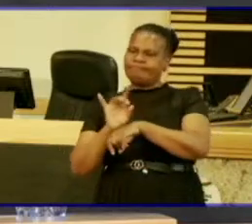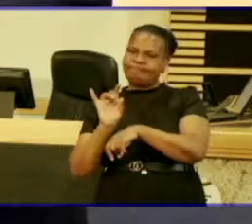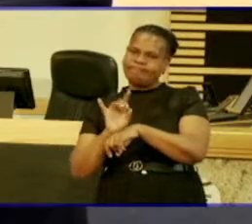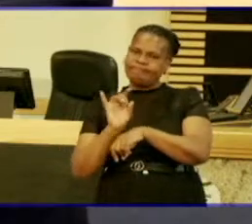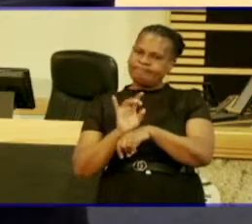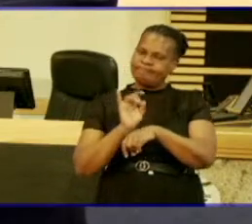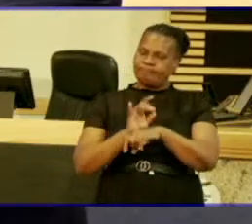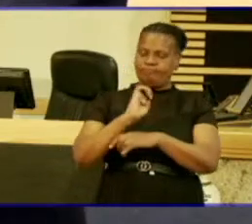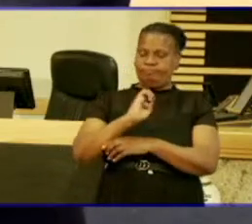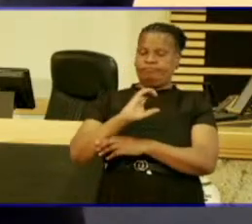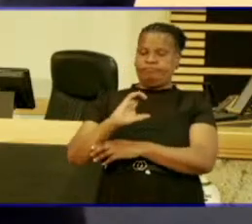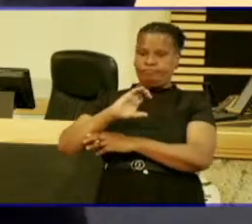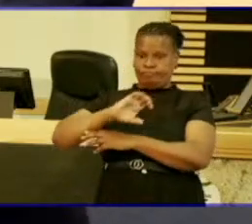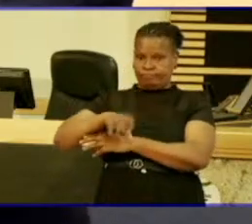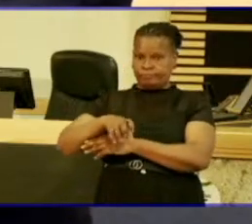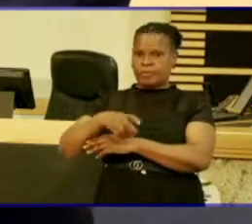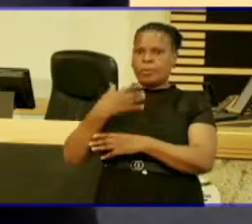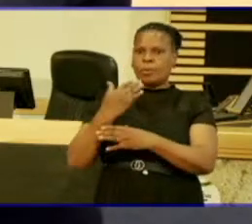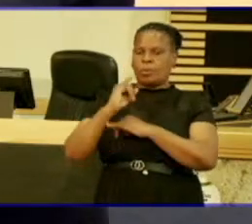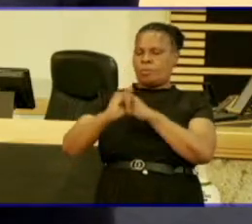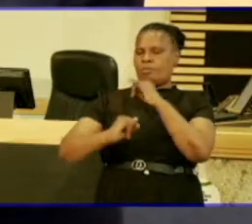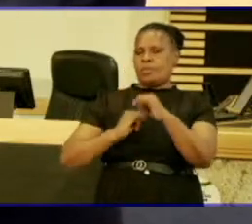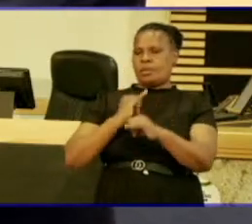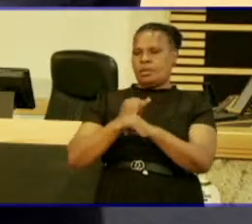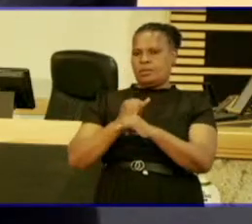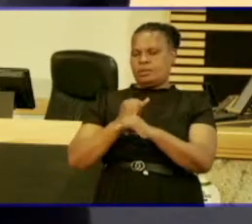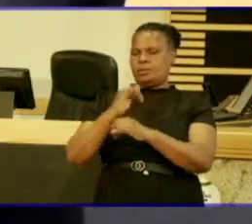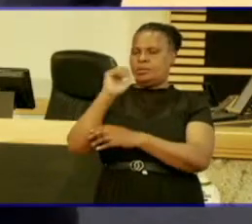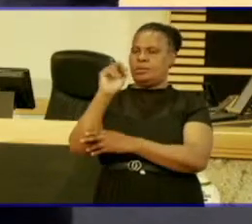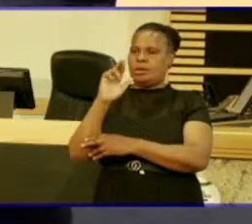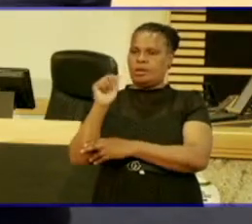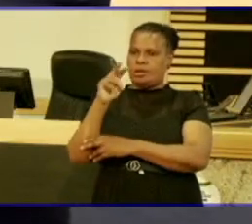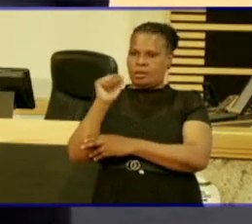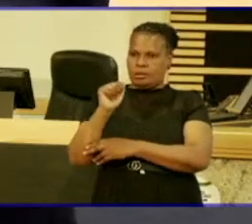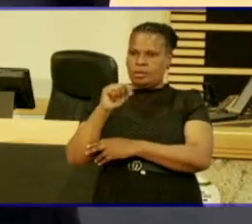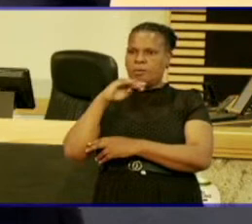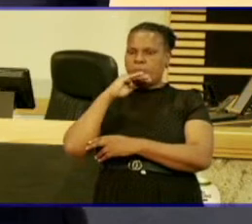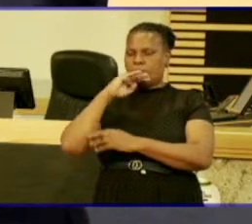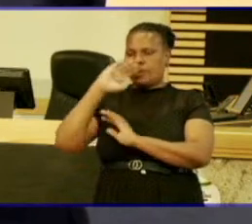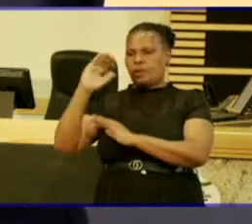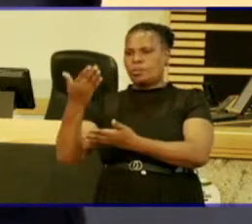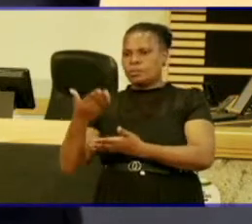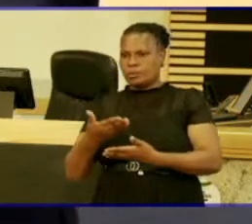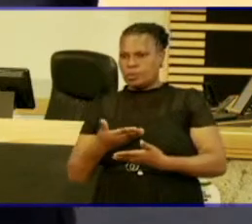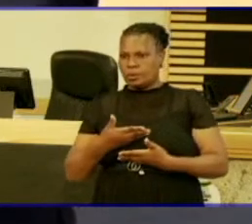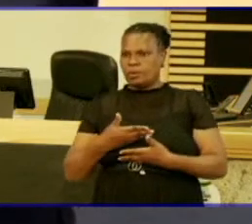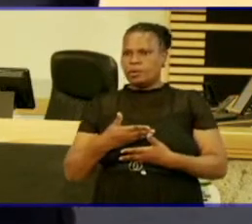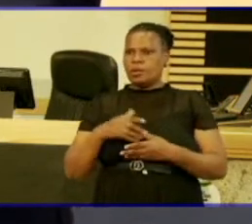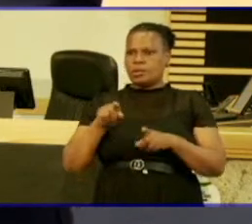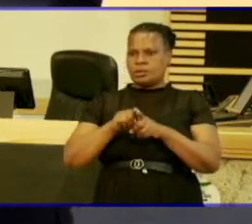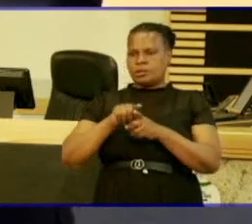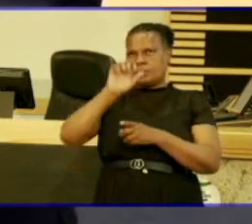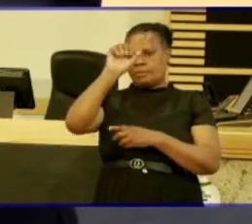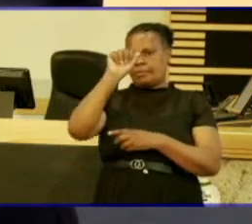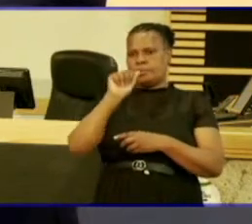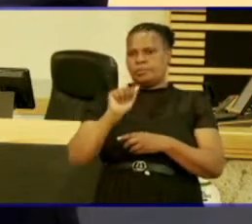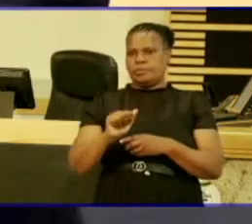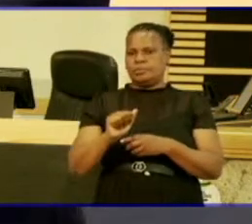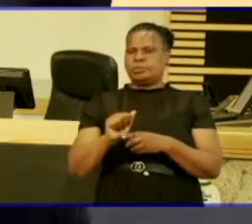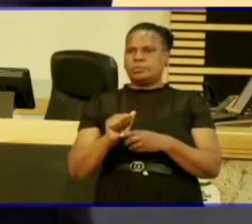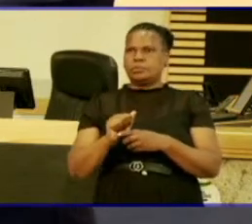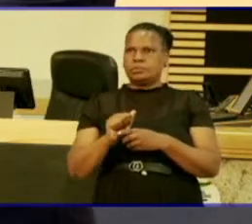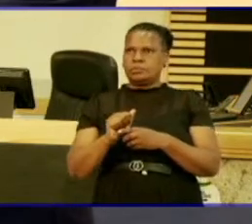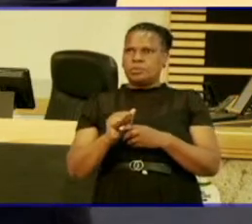of the Eastern Cape in the international arena. We welcome the commencement of the Africa Continental Free Trade